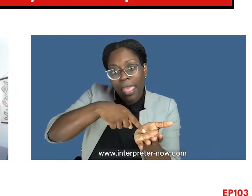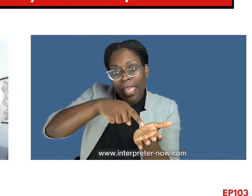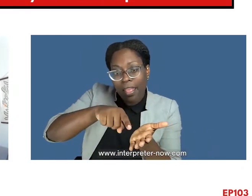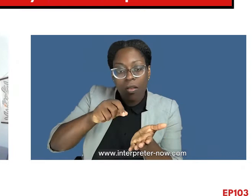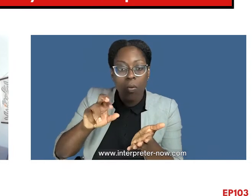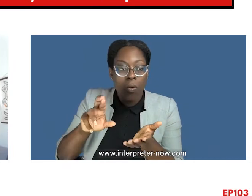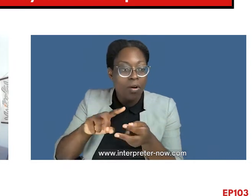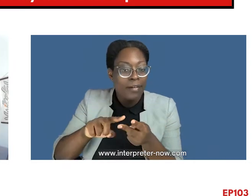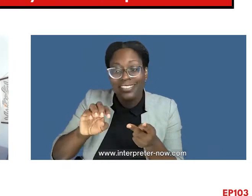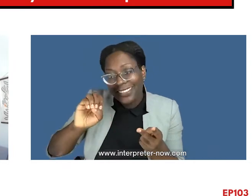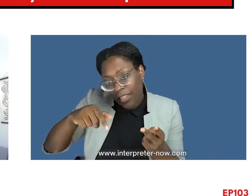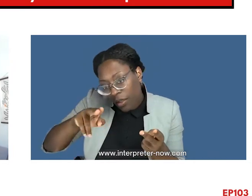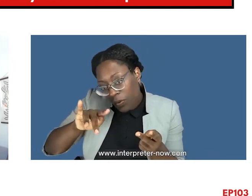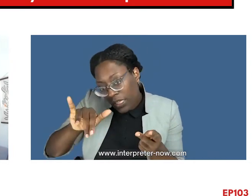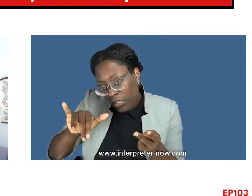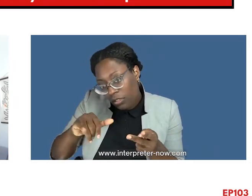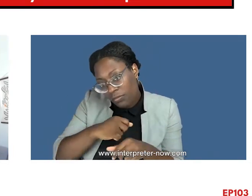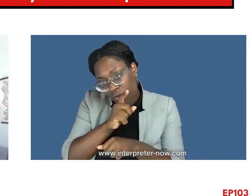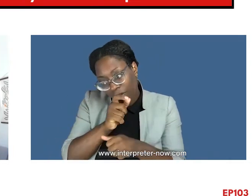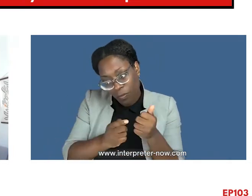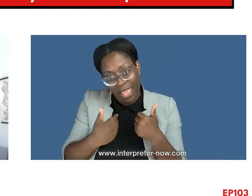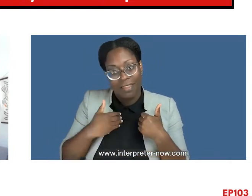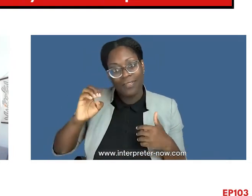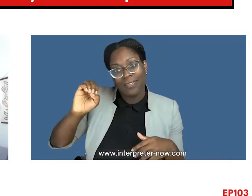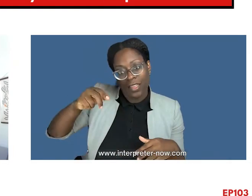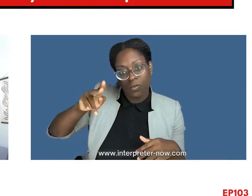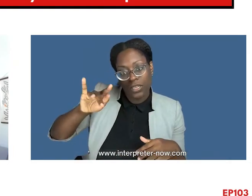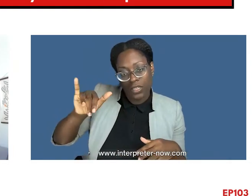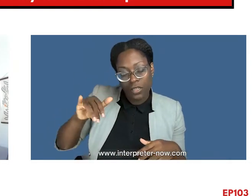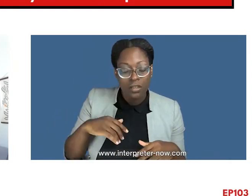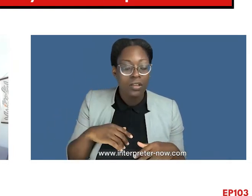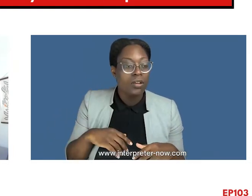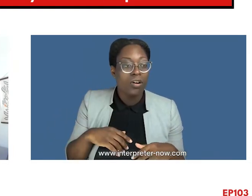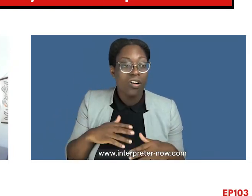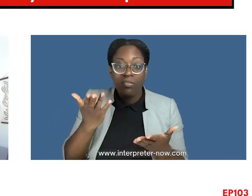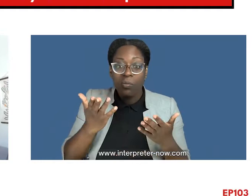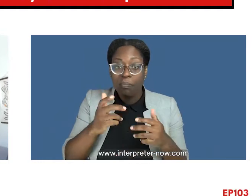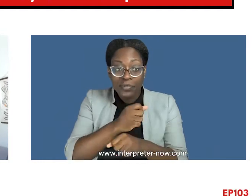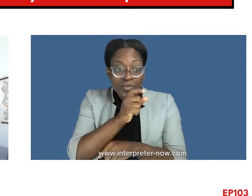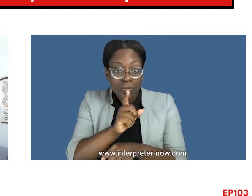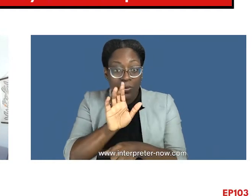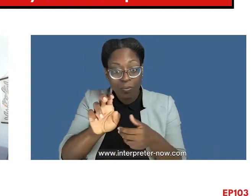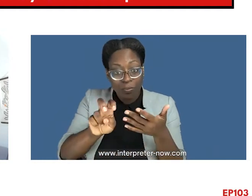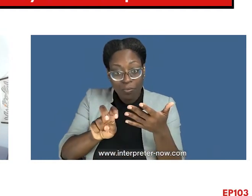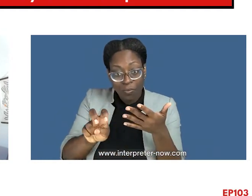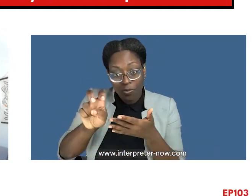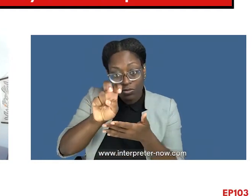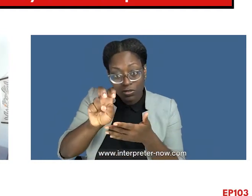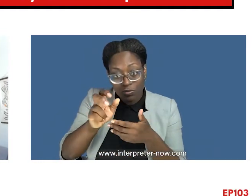equitably receiving compensation, whether that's pay or that's equity, right? Or that is looking